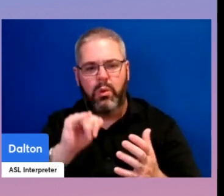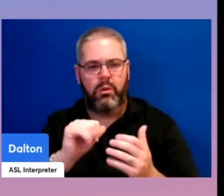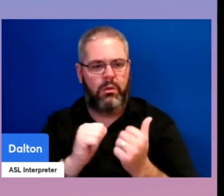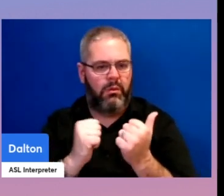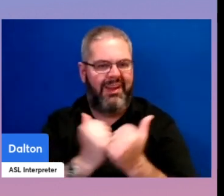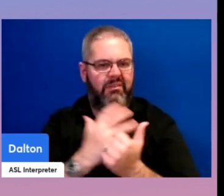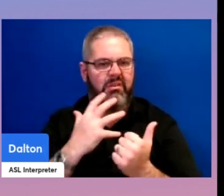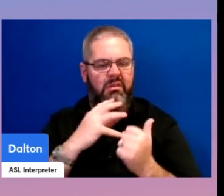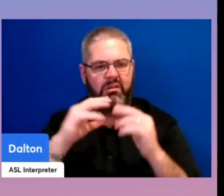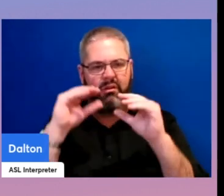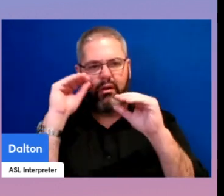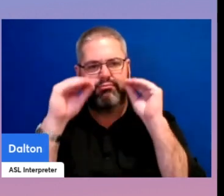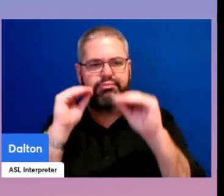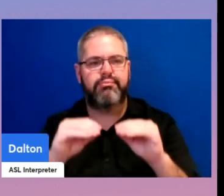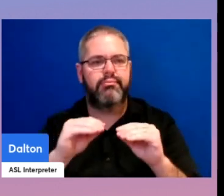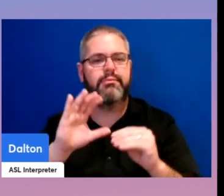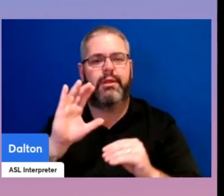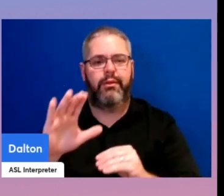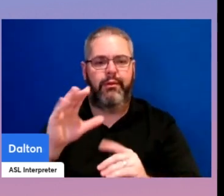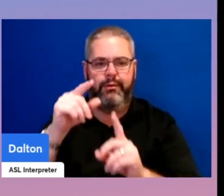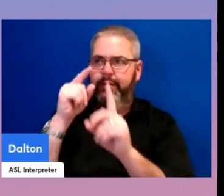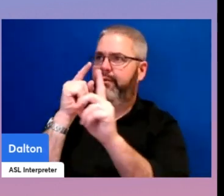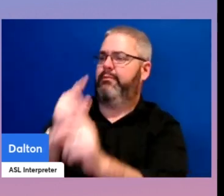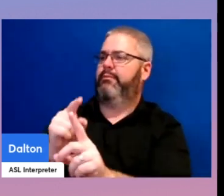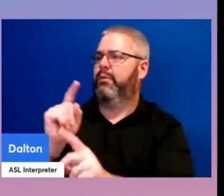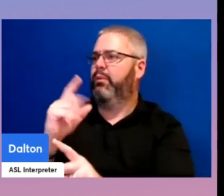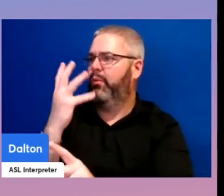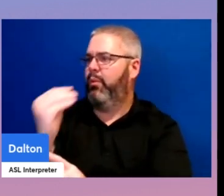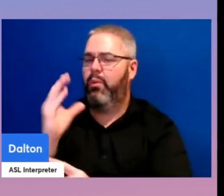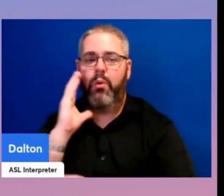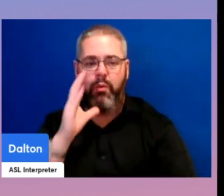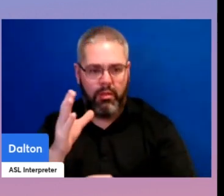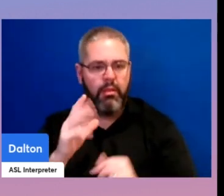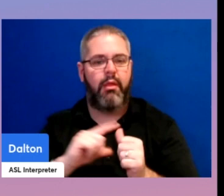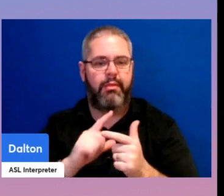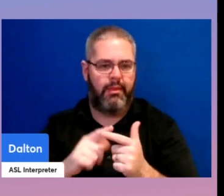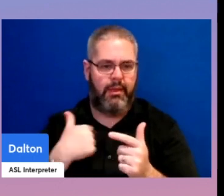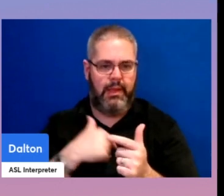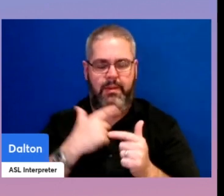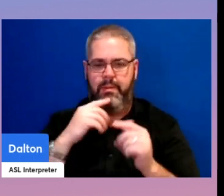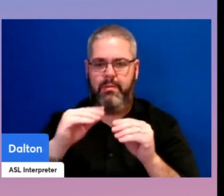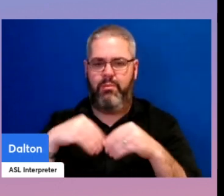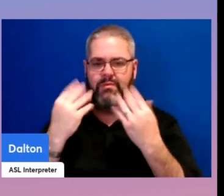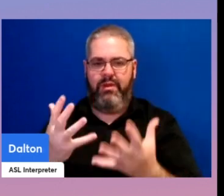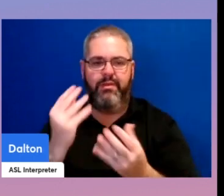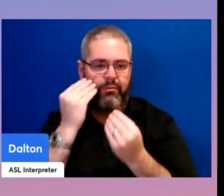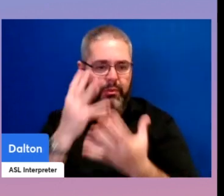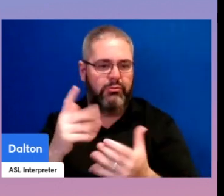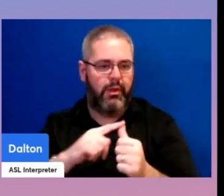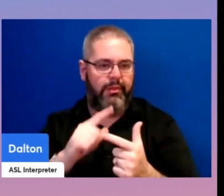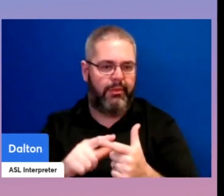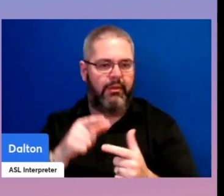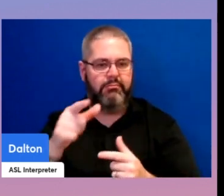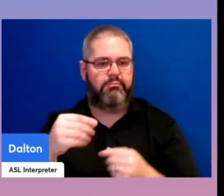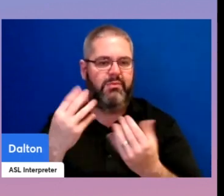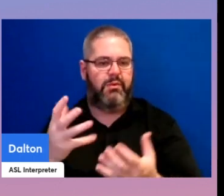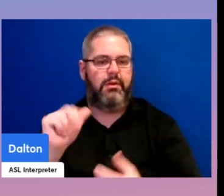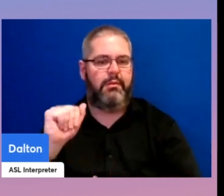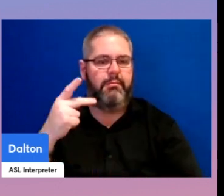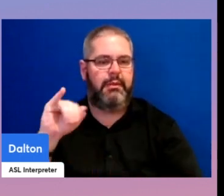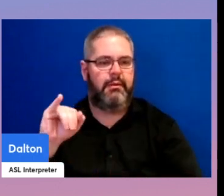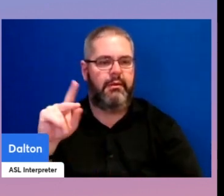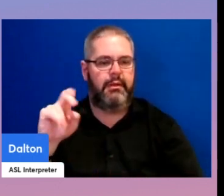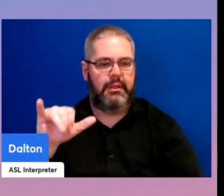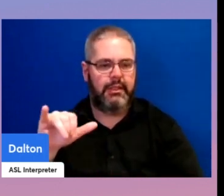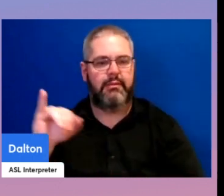place, destination and the secret that we have created here, where we have provided API key and key ID. The last and